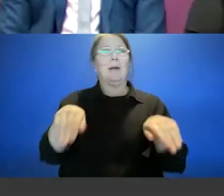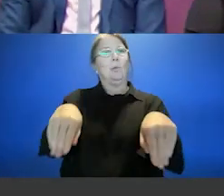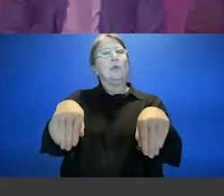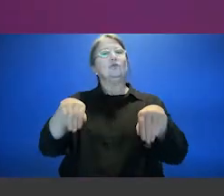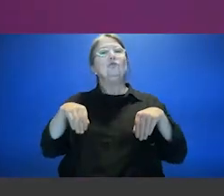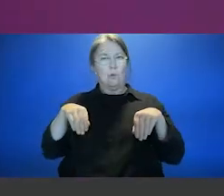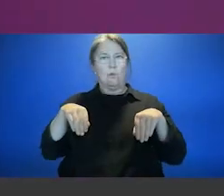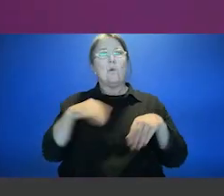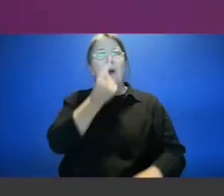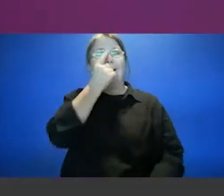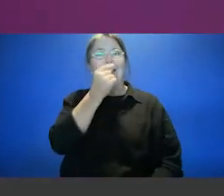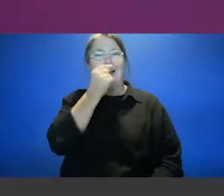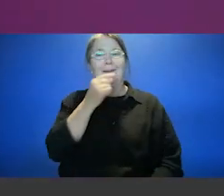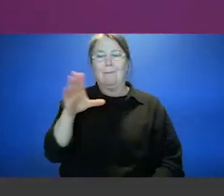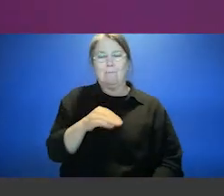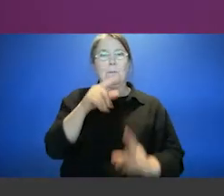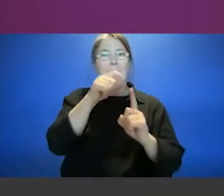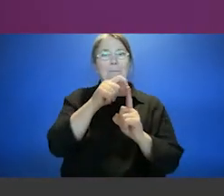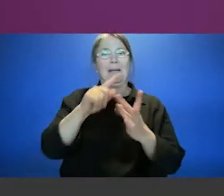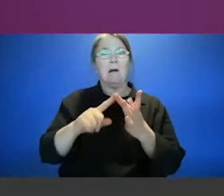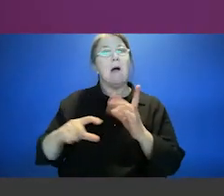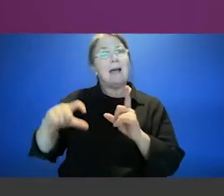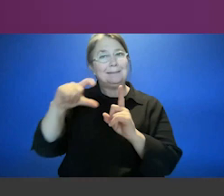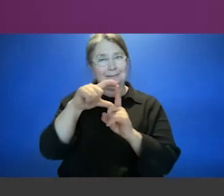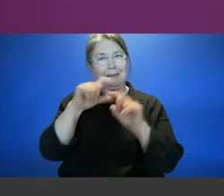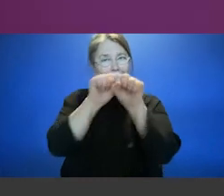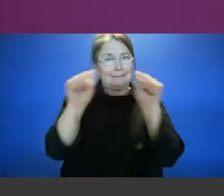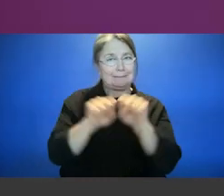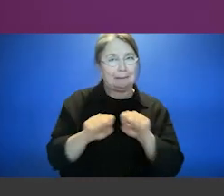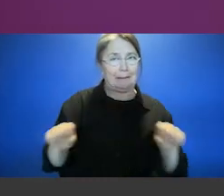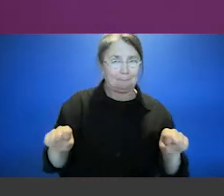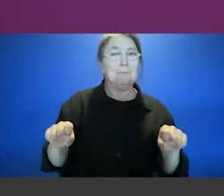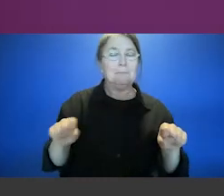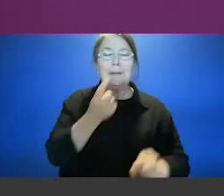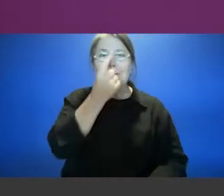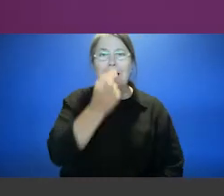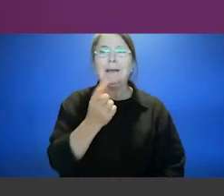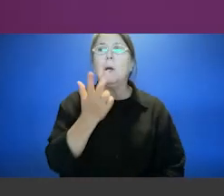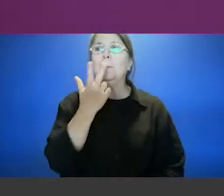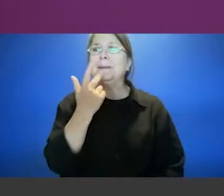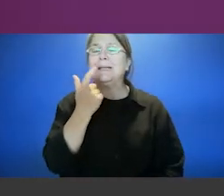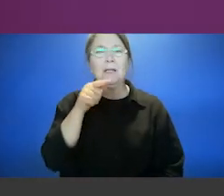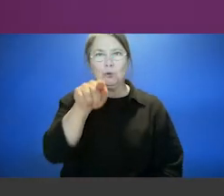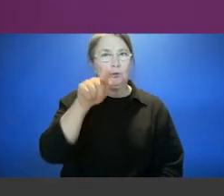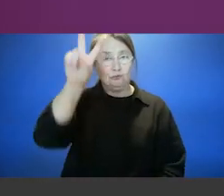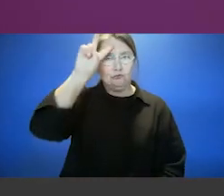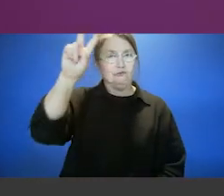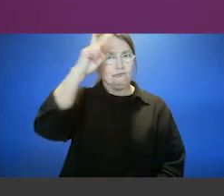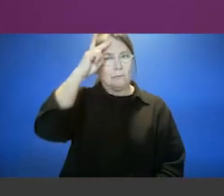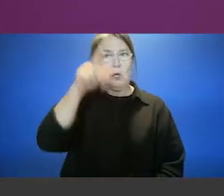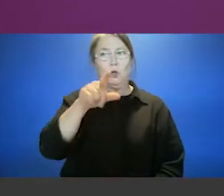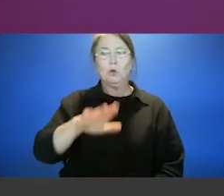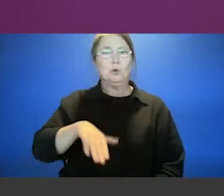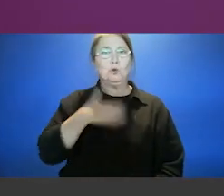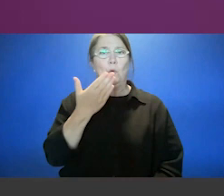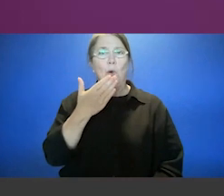scheme. The last way that if someone doesn't want to have their complaint considered under the public interest disclosure scheme,